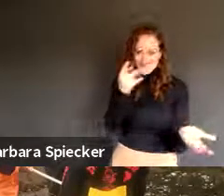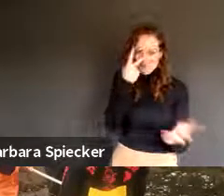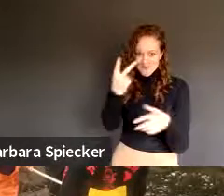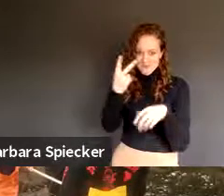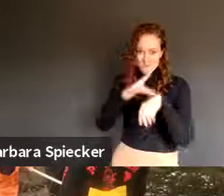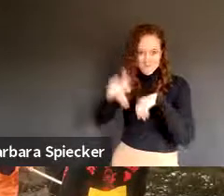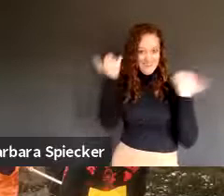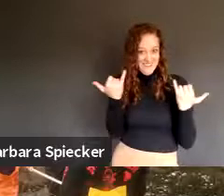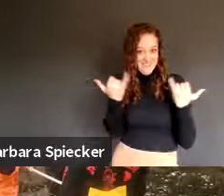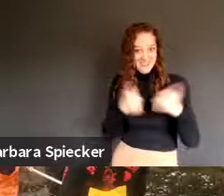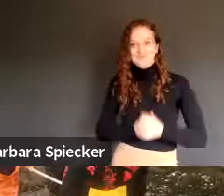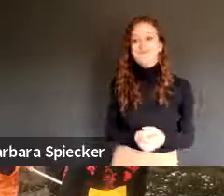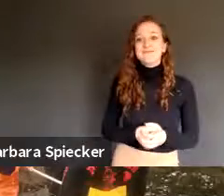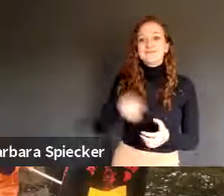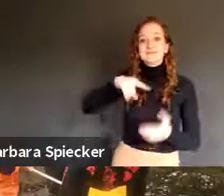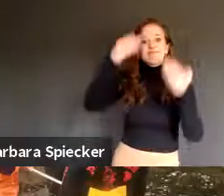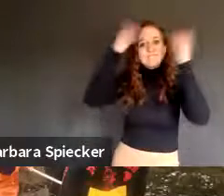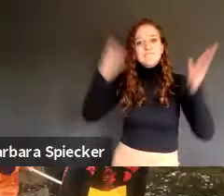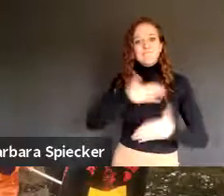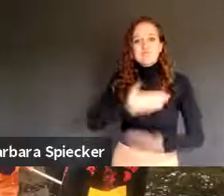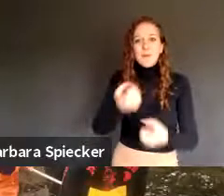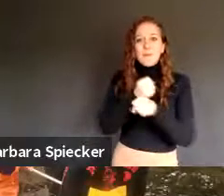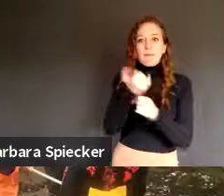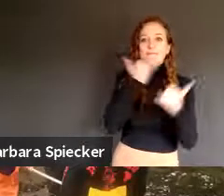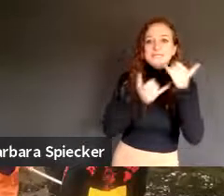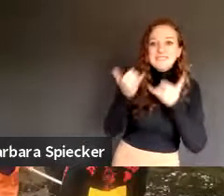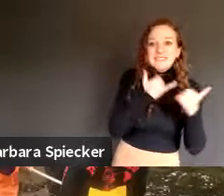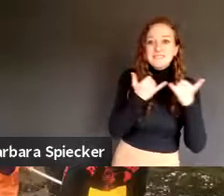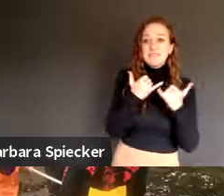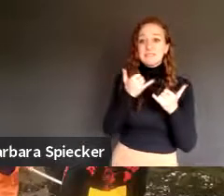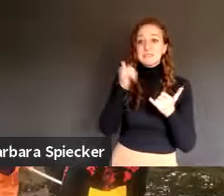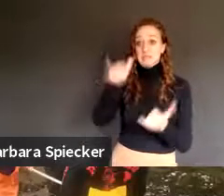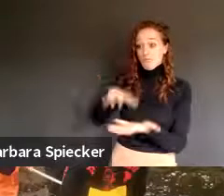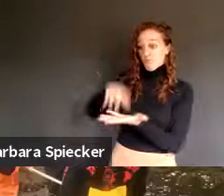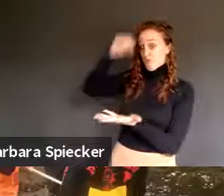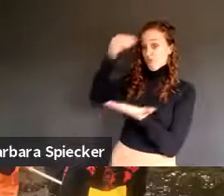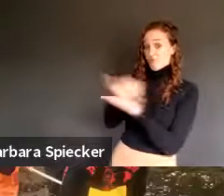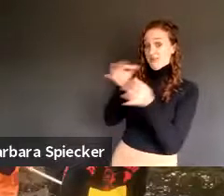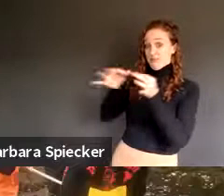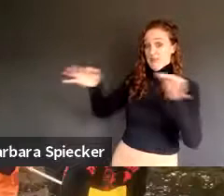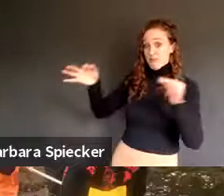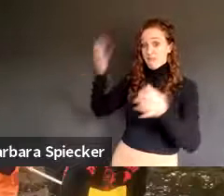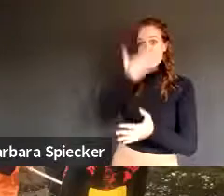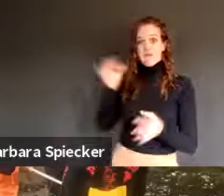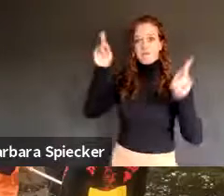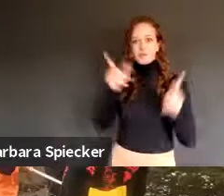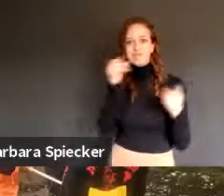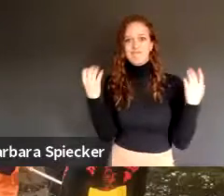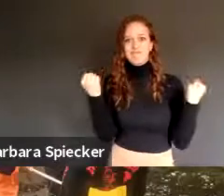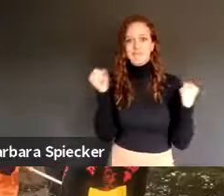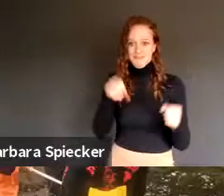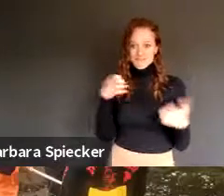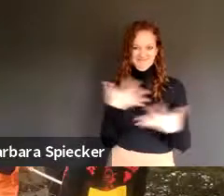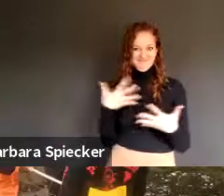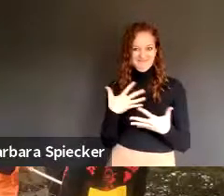all determined to learn ASL. And they did. They learned ASL so that they could communicate with me. Learning a new language in front of a